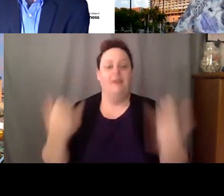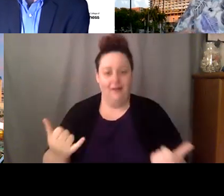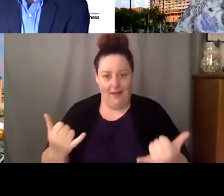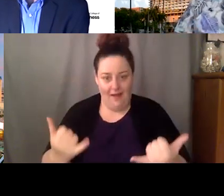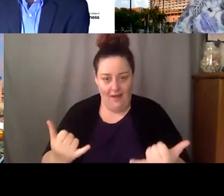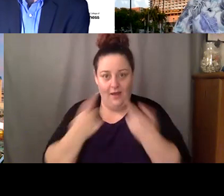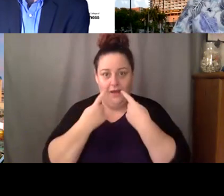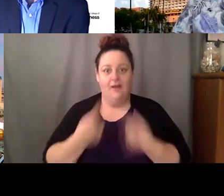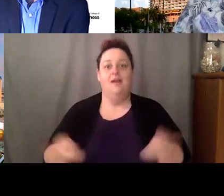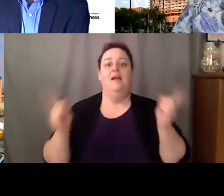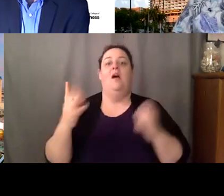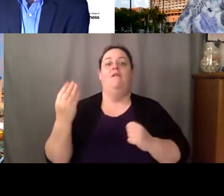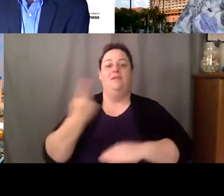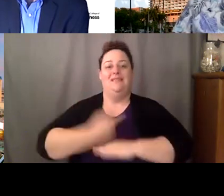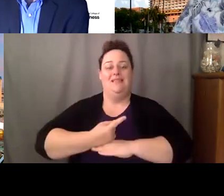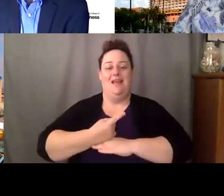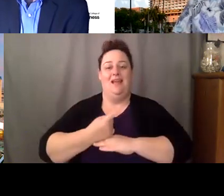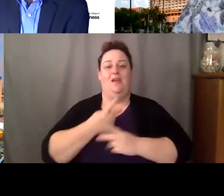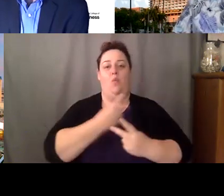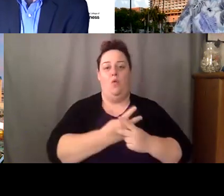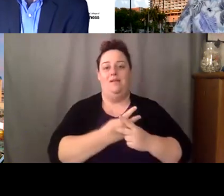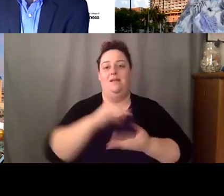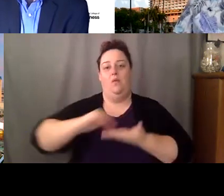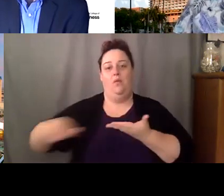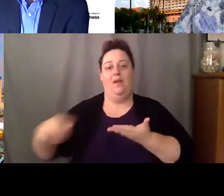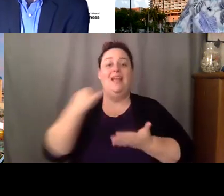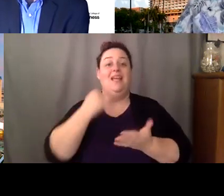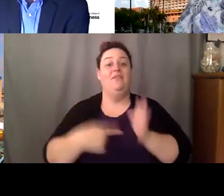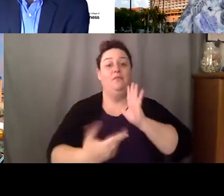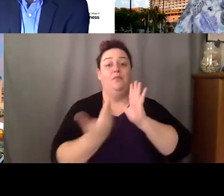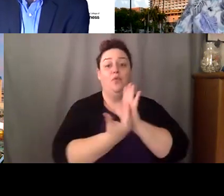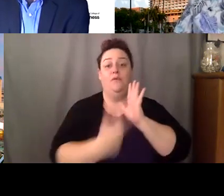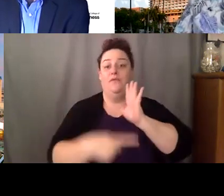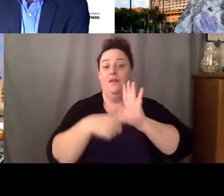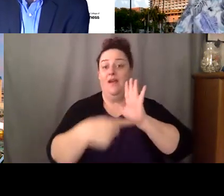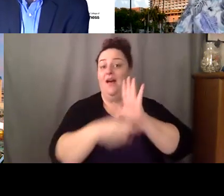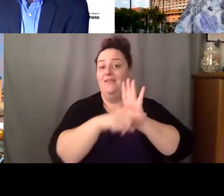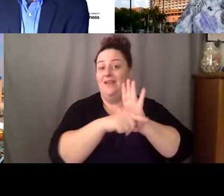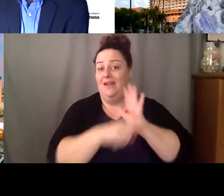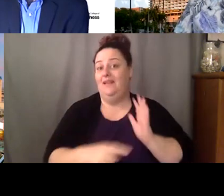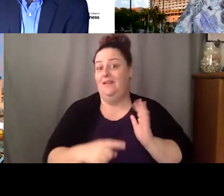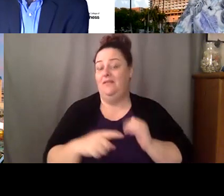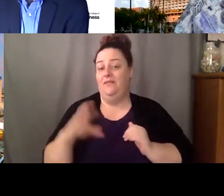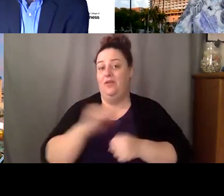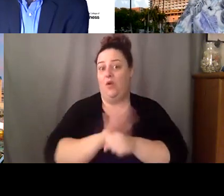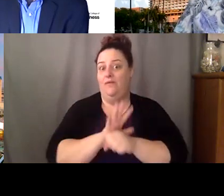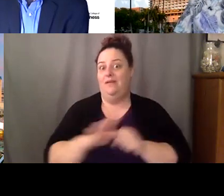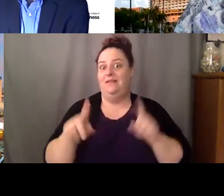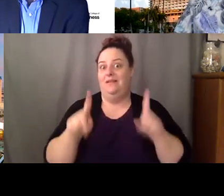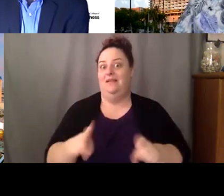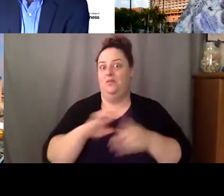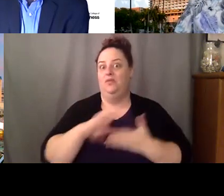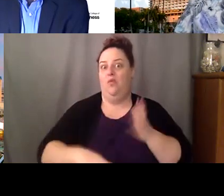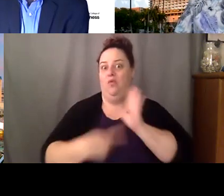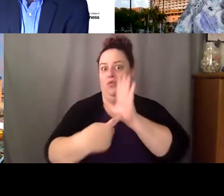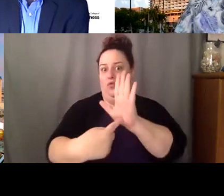bypass that 14-day quarantine if you have a negative COVID test result upon arrival in Hawaii. So